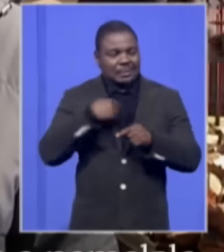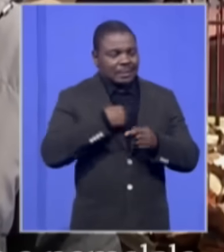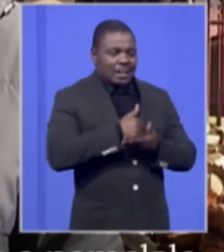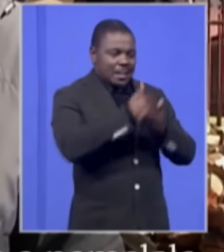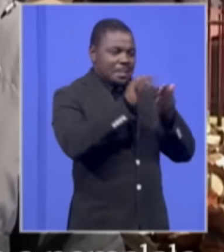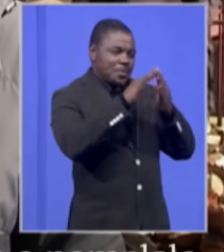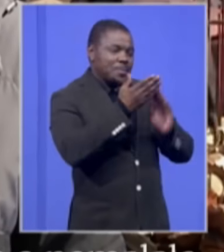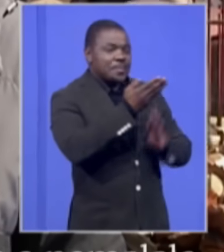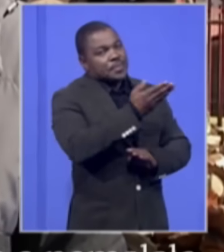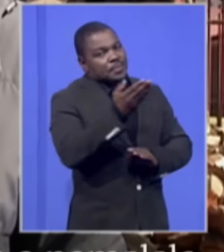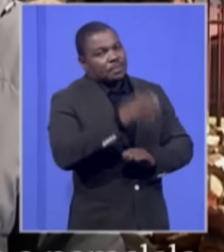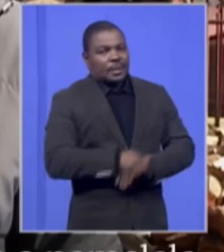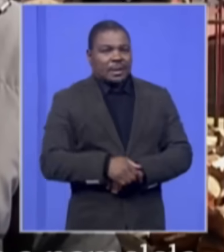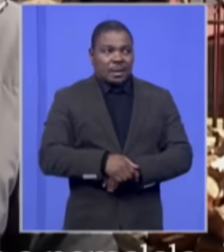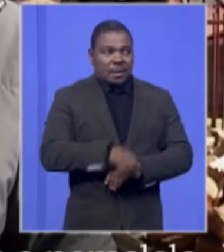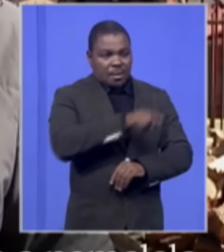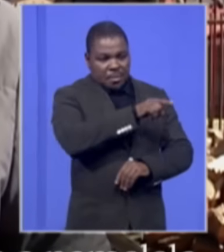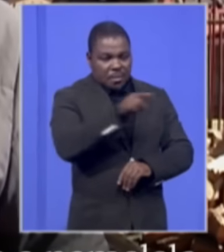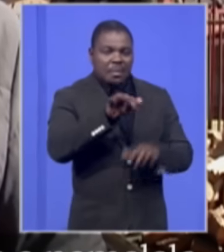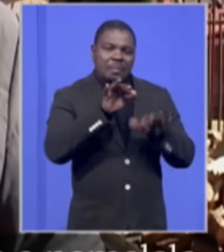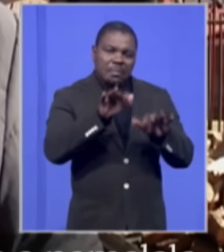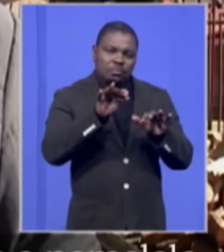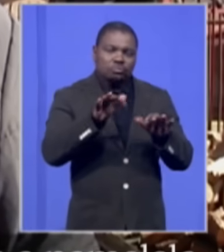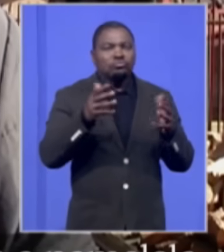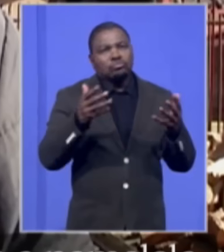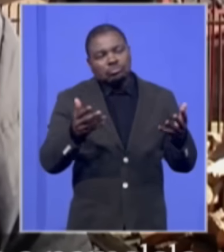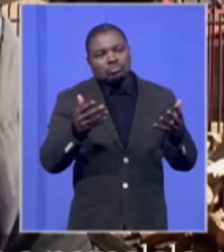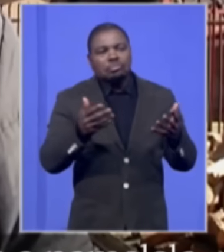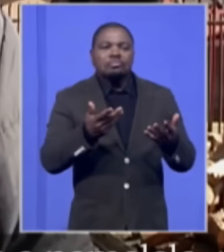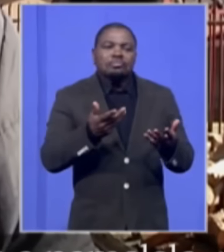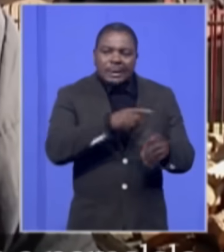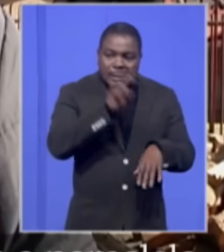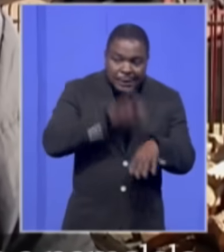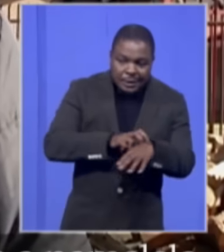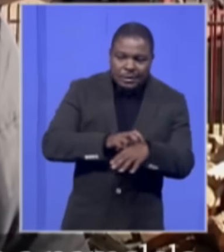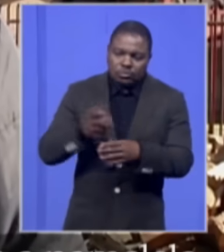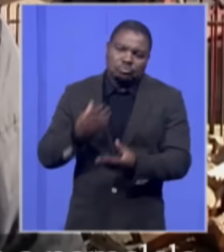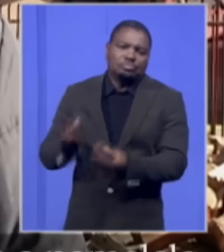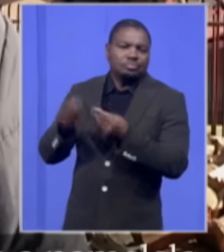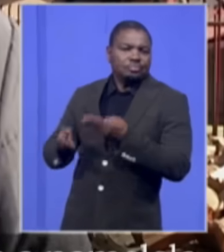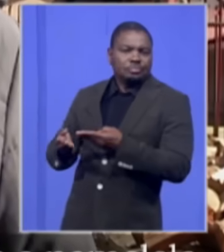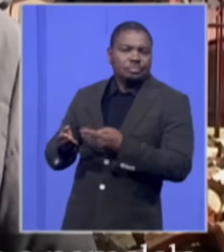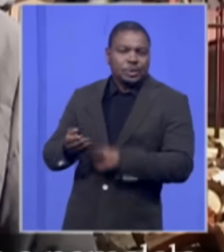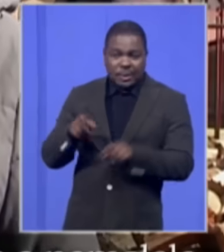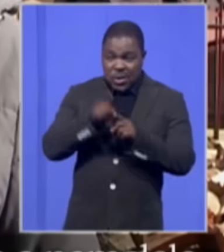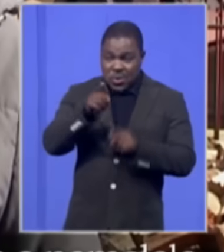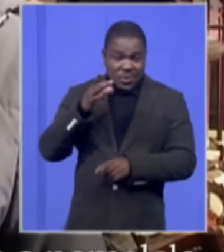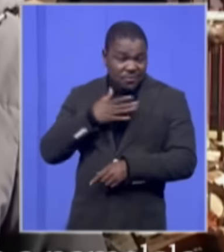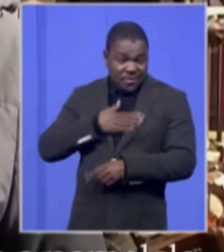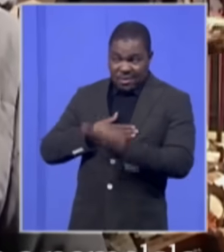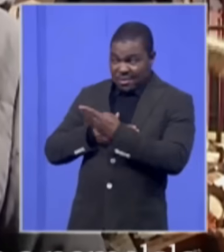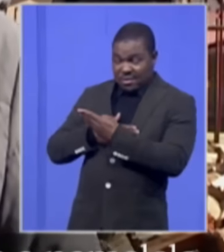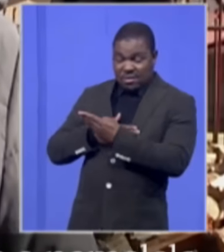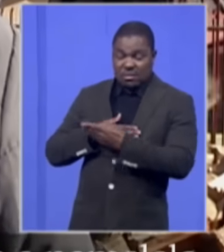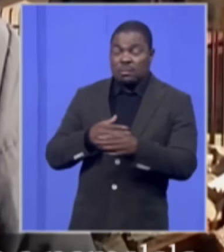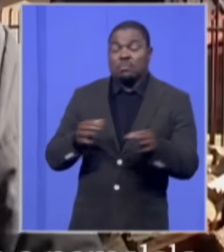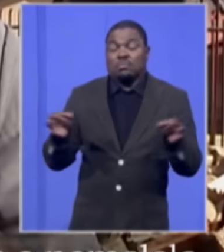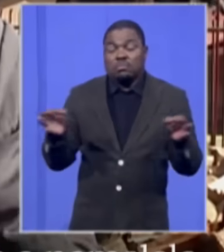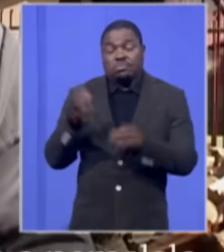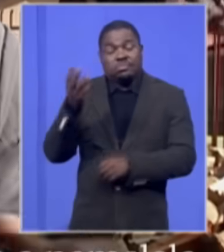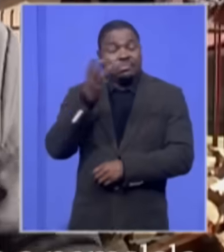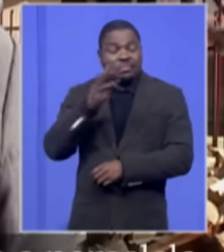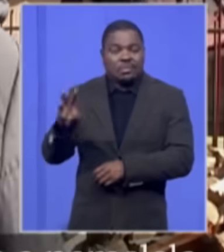haholo ba kgona go thola ntho e ba e hlokang le wena wa ukwa moya o bohale jwang ba